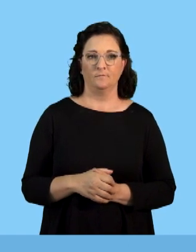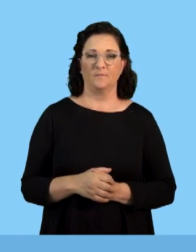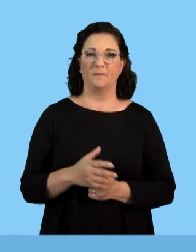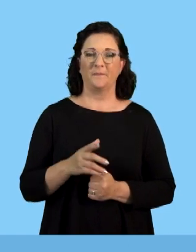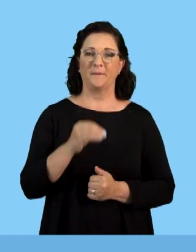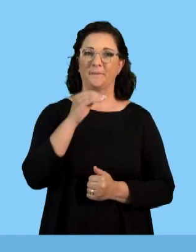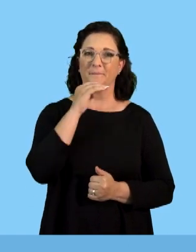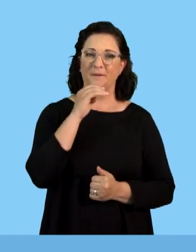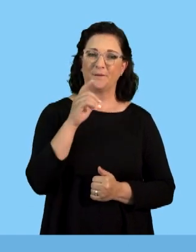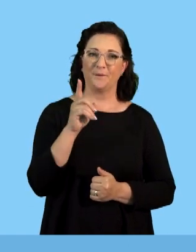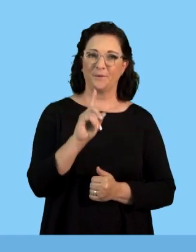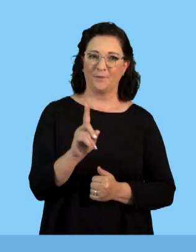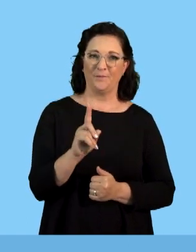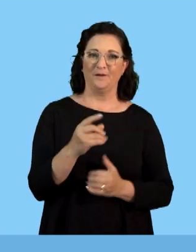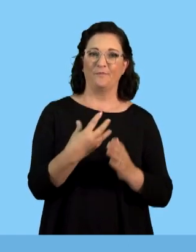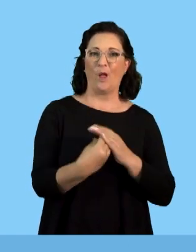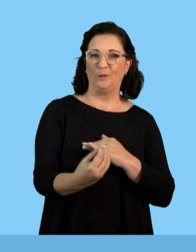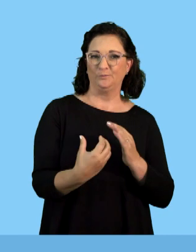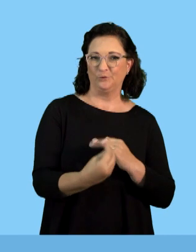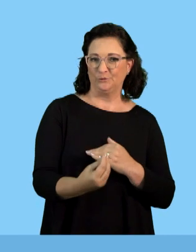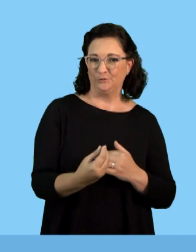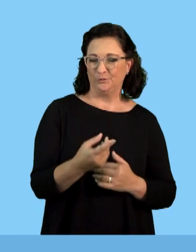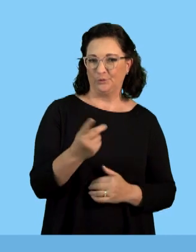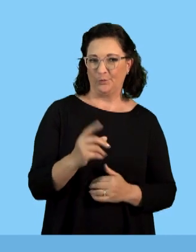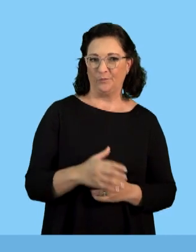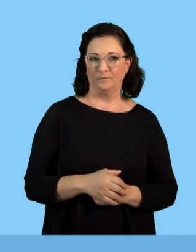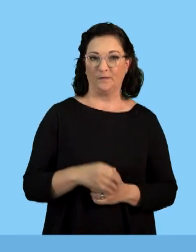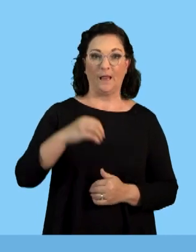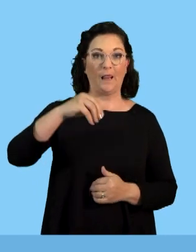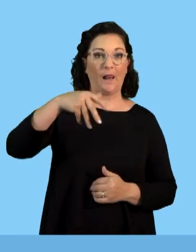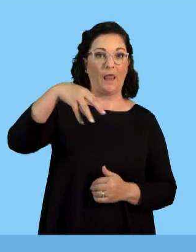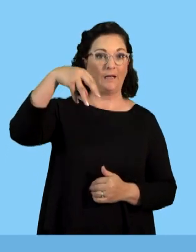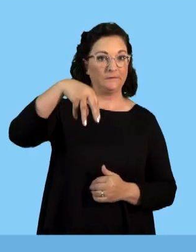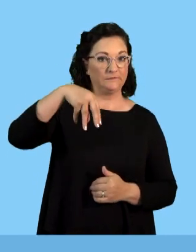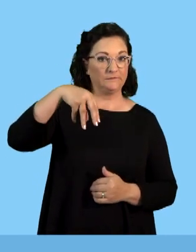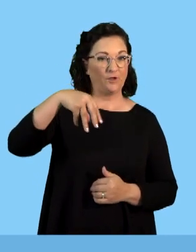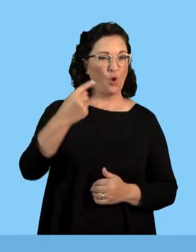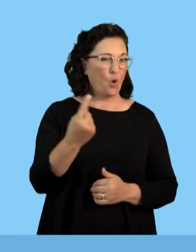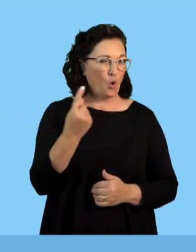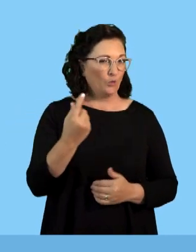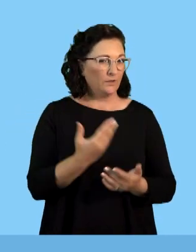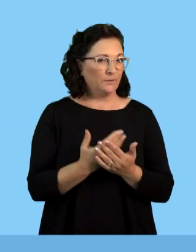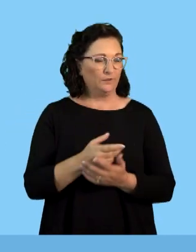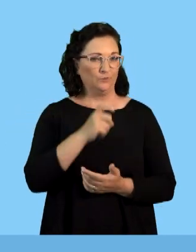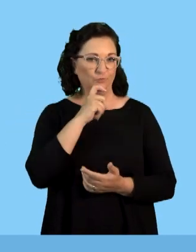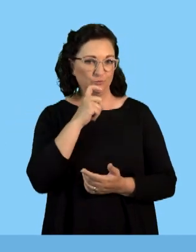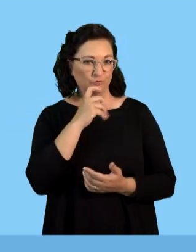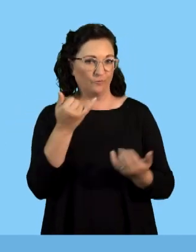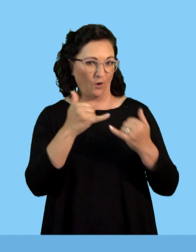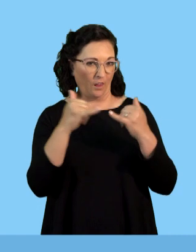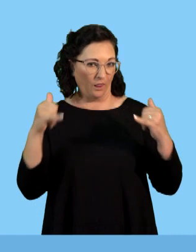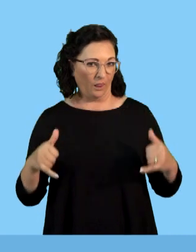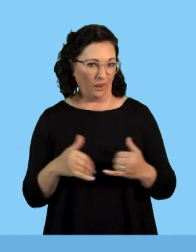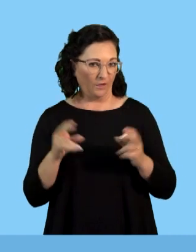do we then mean by output devices? We know that light bulbs are not the only devices that are used in